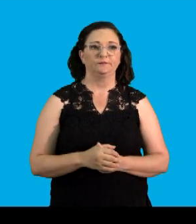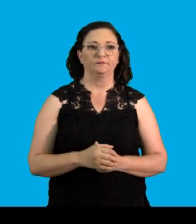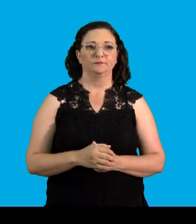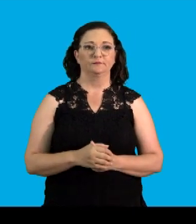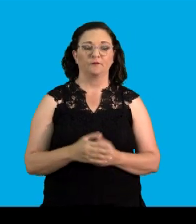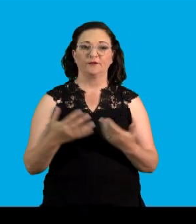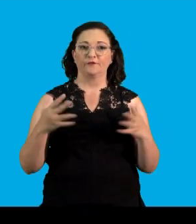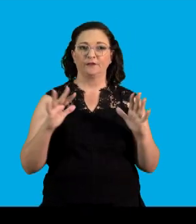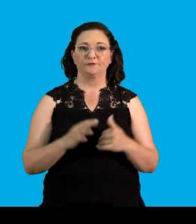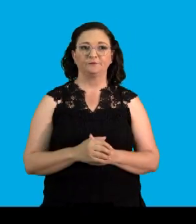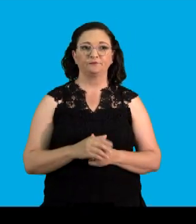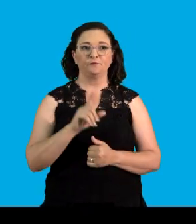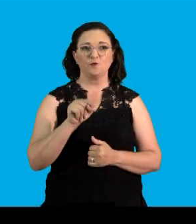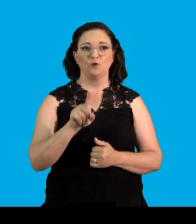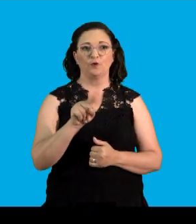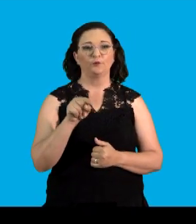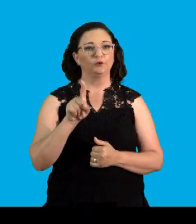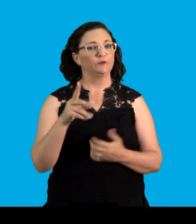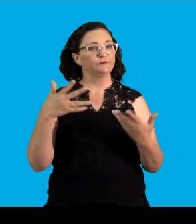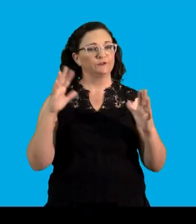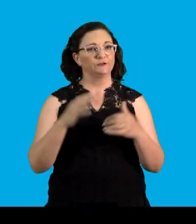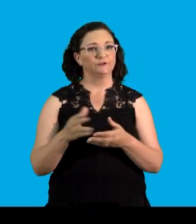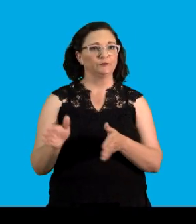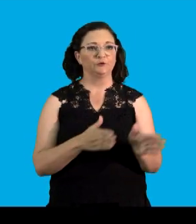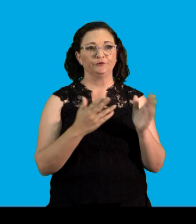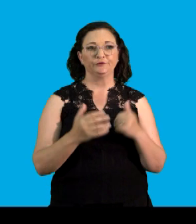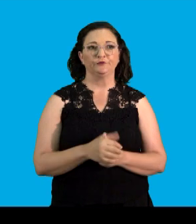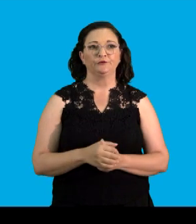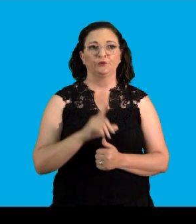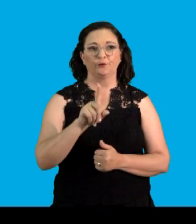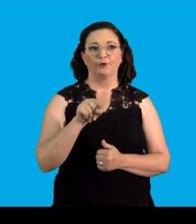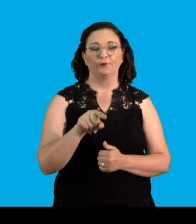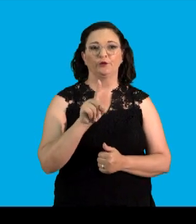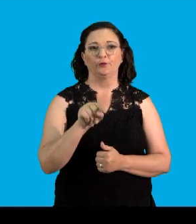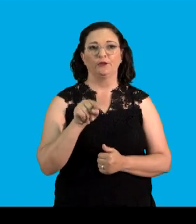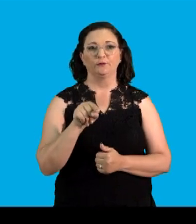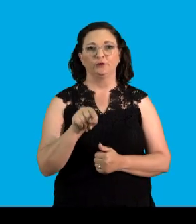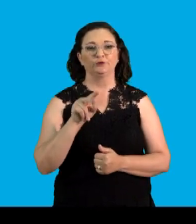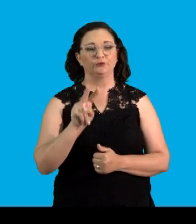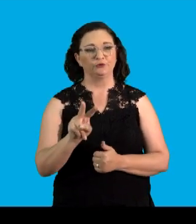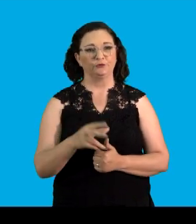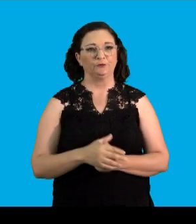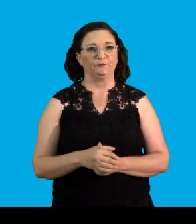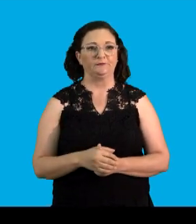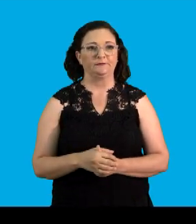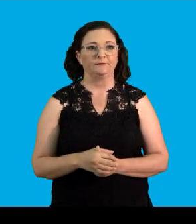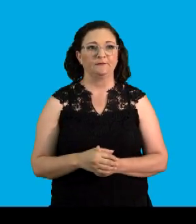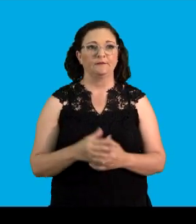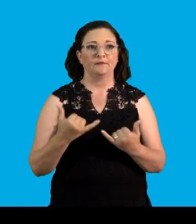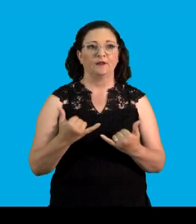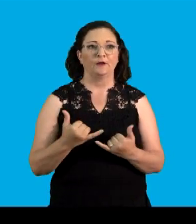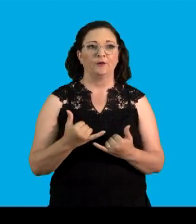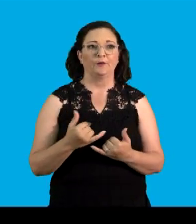Then we are done with 1.1.1. We move on to 1.1.2. Tshepo